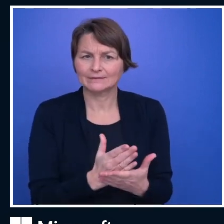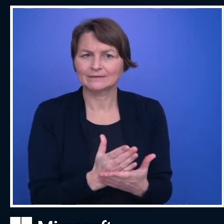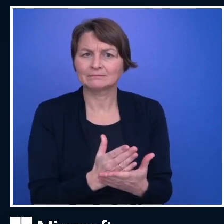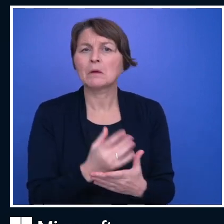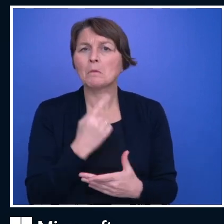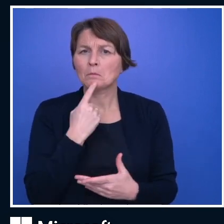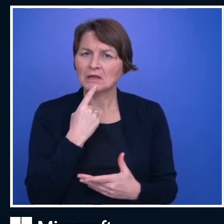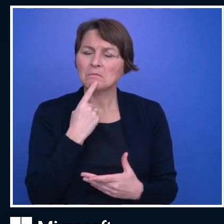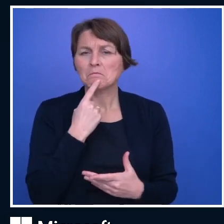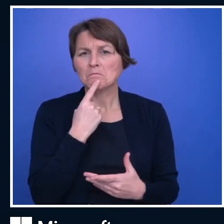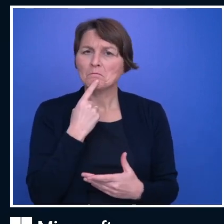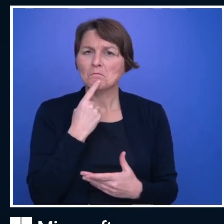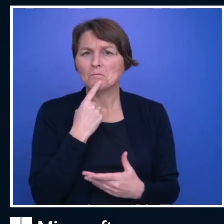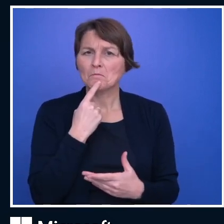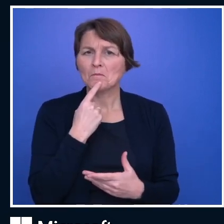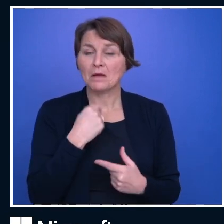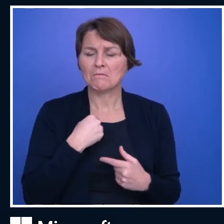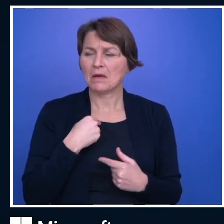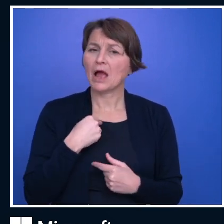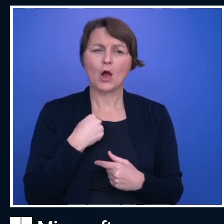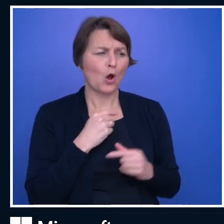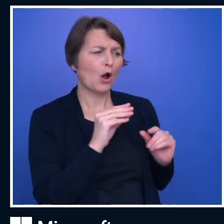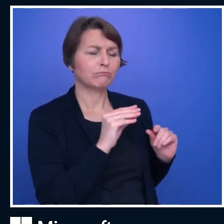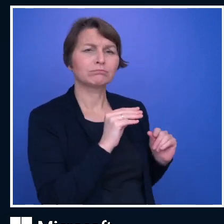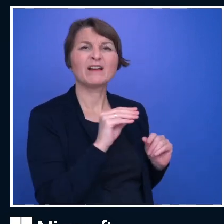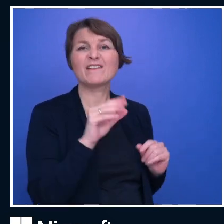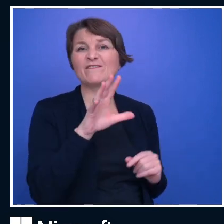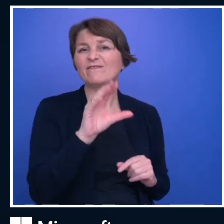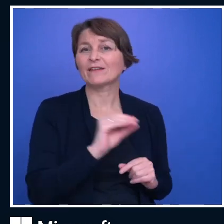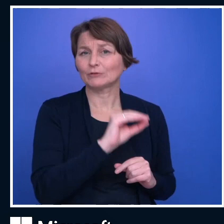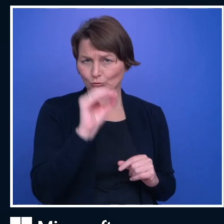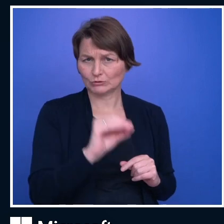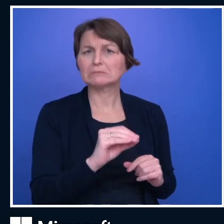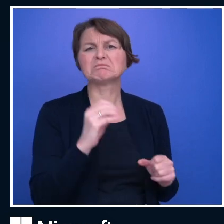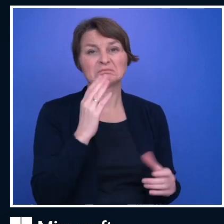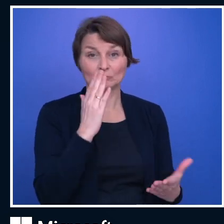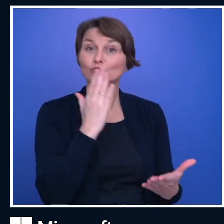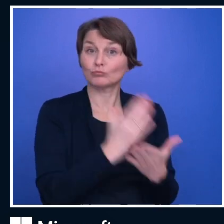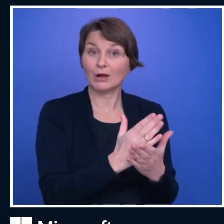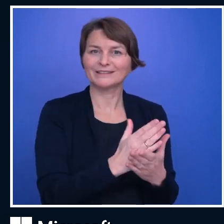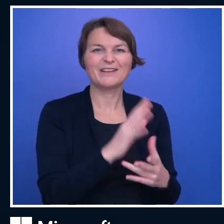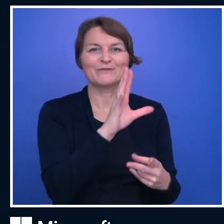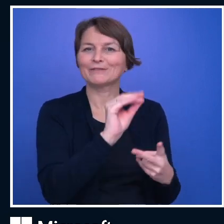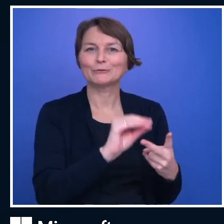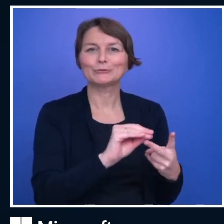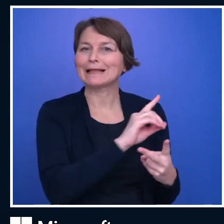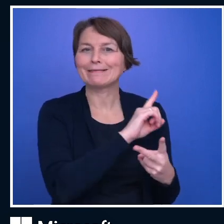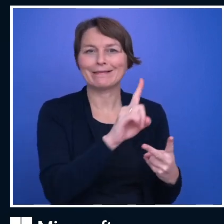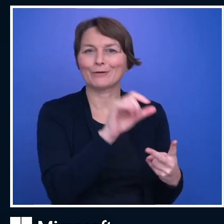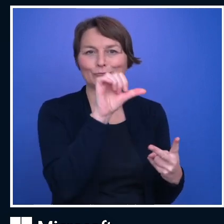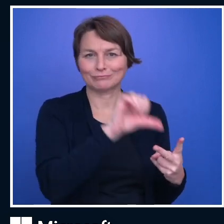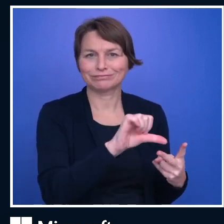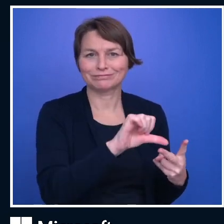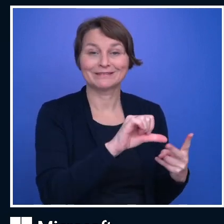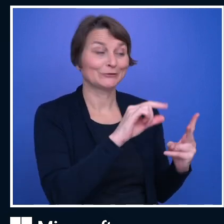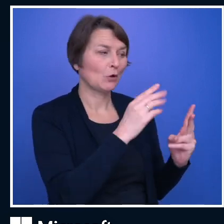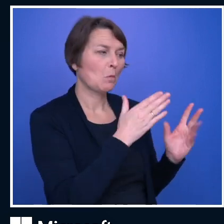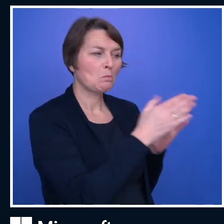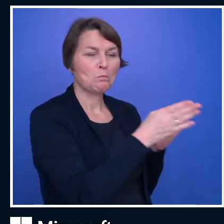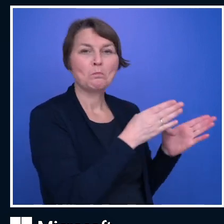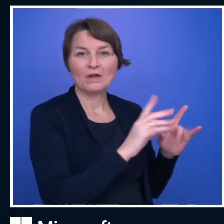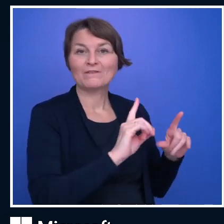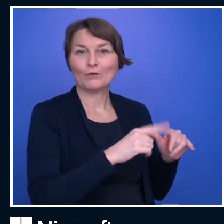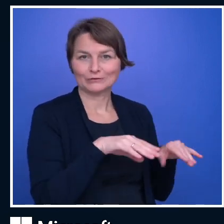into my spam, and there's 50% chance that I'd just put it into my inbox, right? So that's the first step. That's your